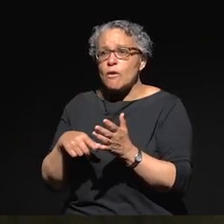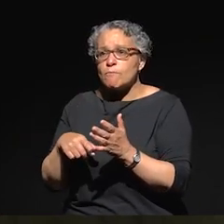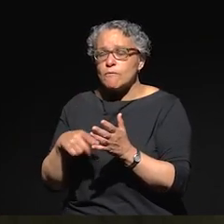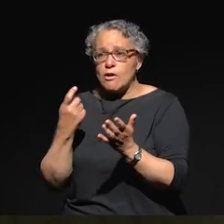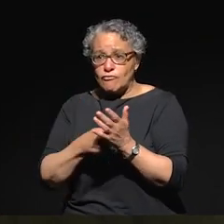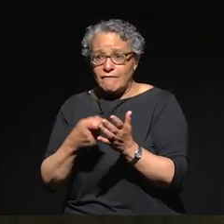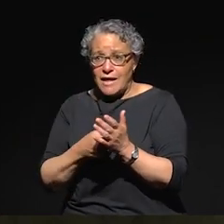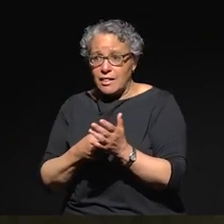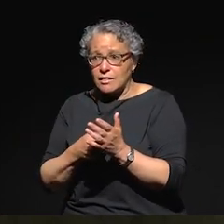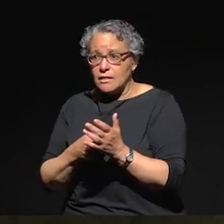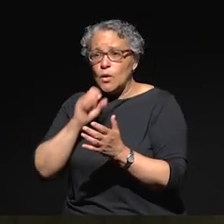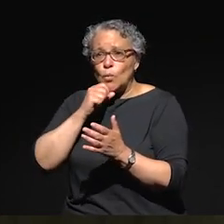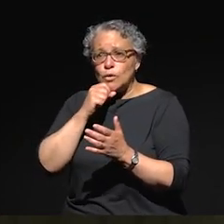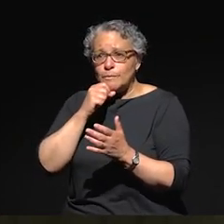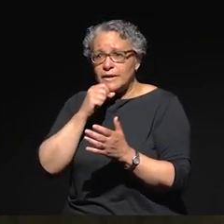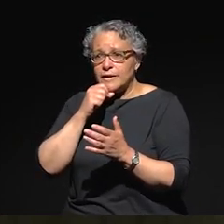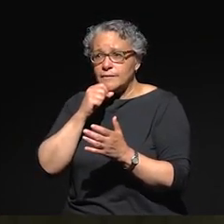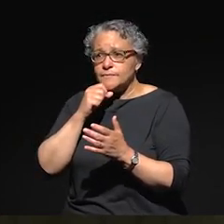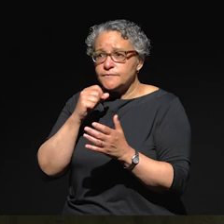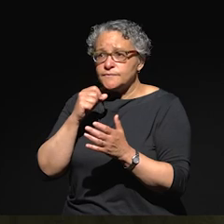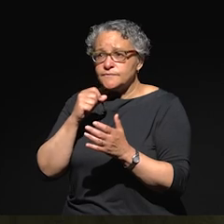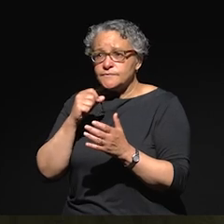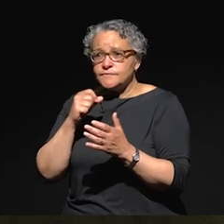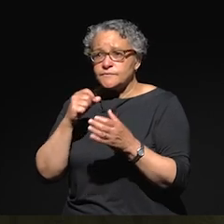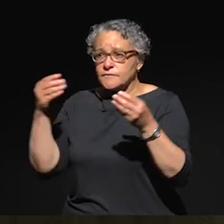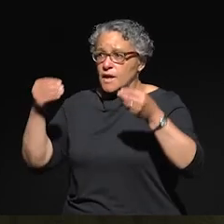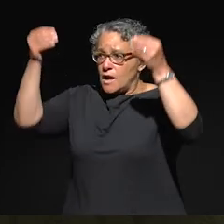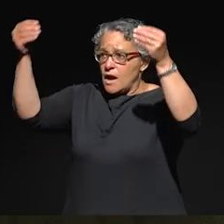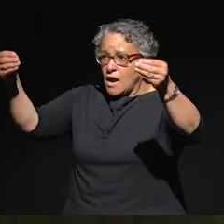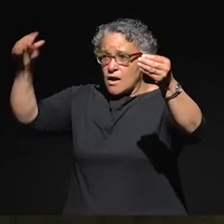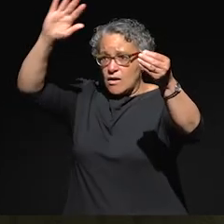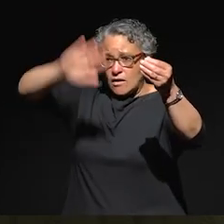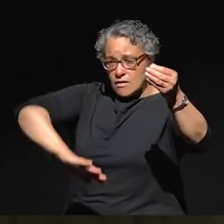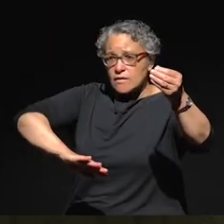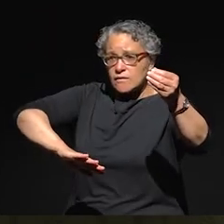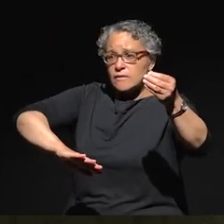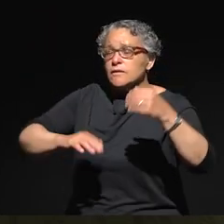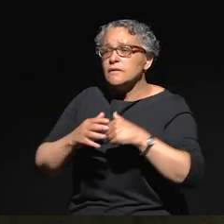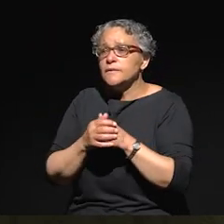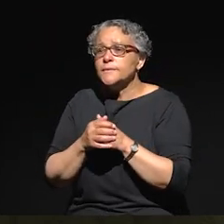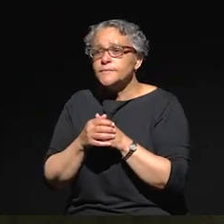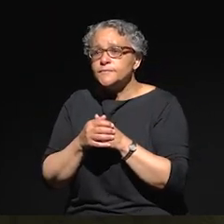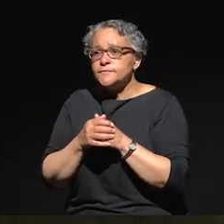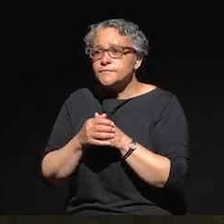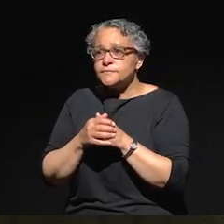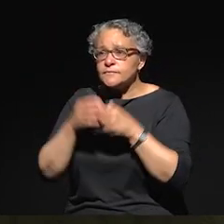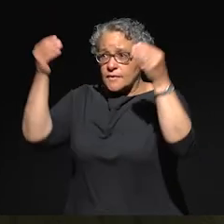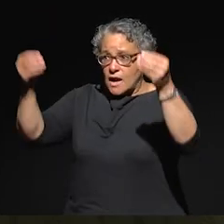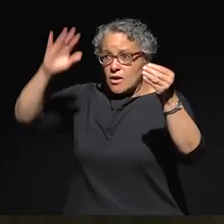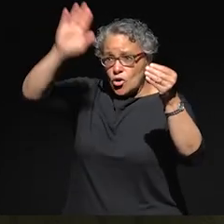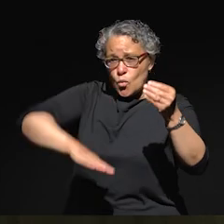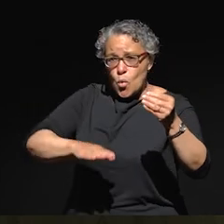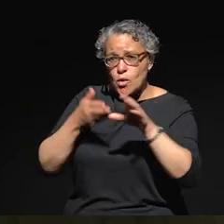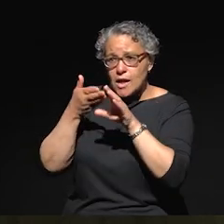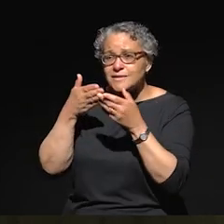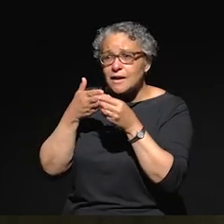extent would be hung on the wall. It was probably going to be in strips. It was probably not all in one, but like it was hung on the wall as a guideline